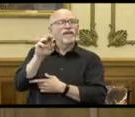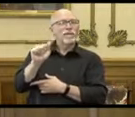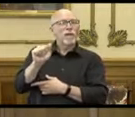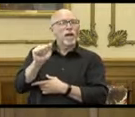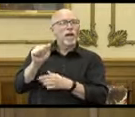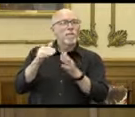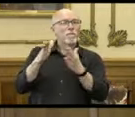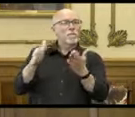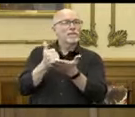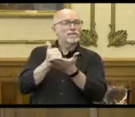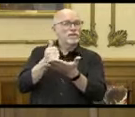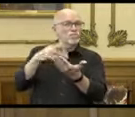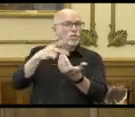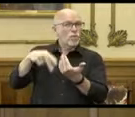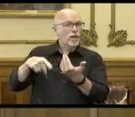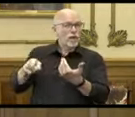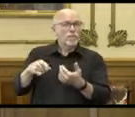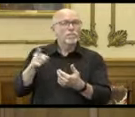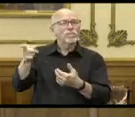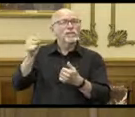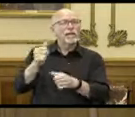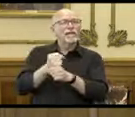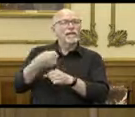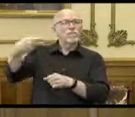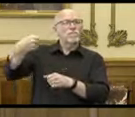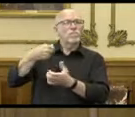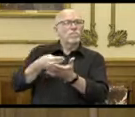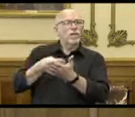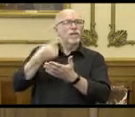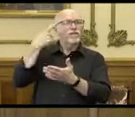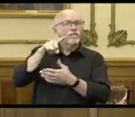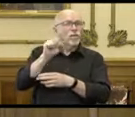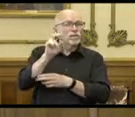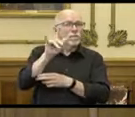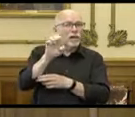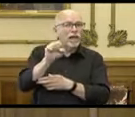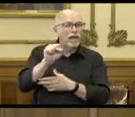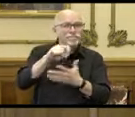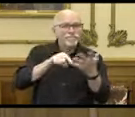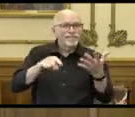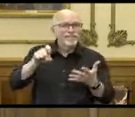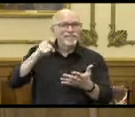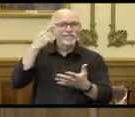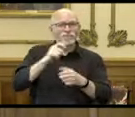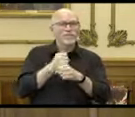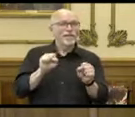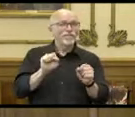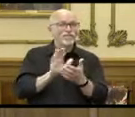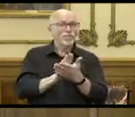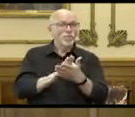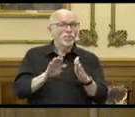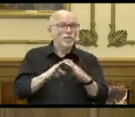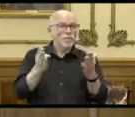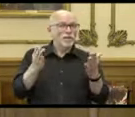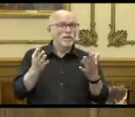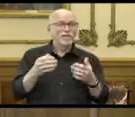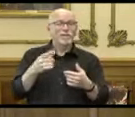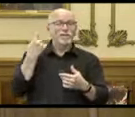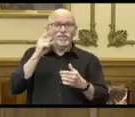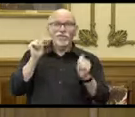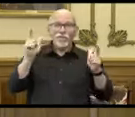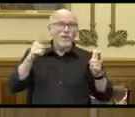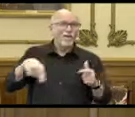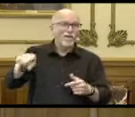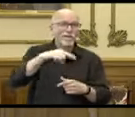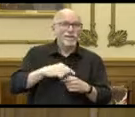Program to become eligible for reimbursement for supplies needed for safely reopening all of your